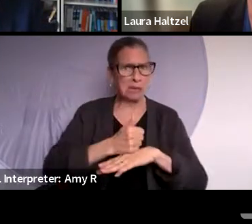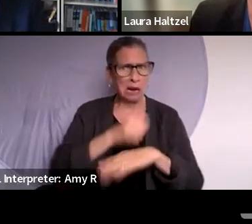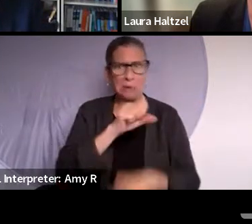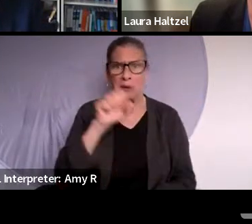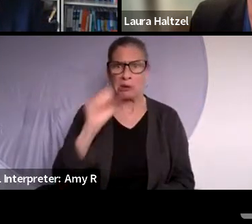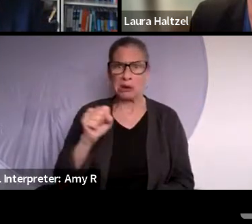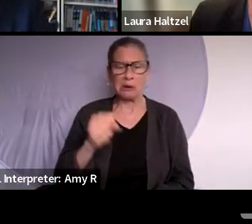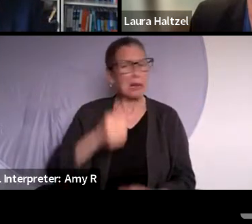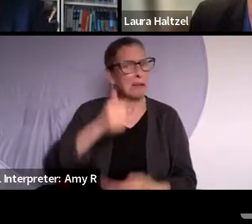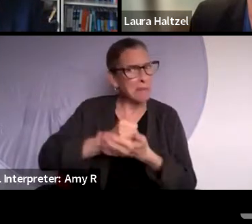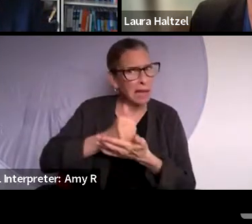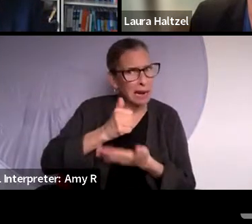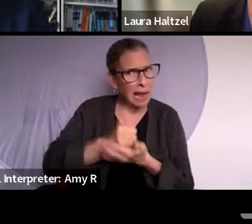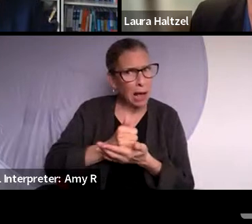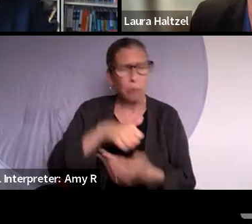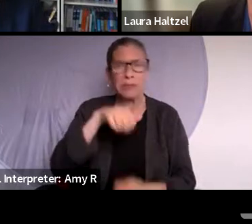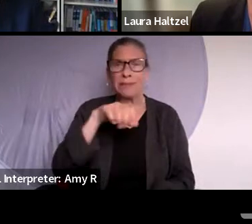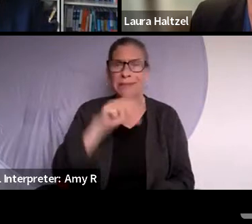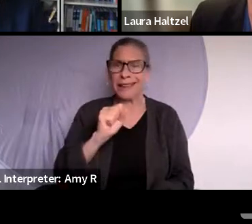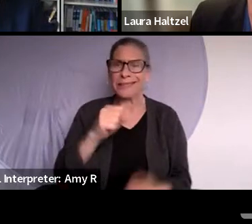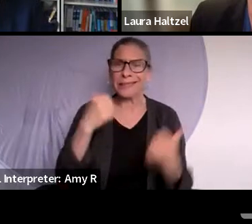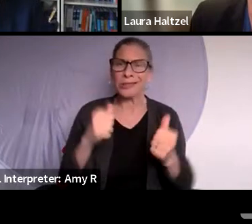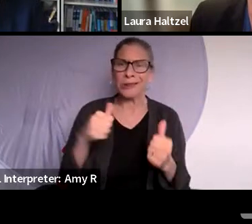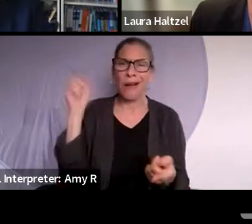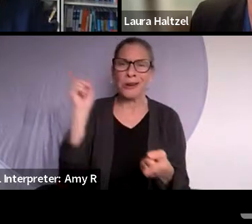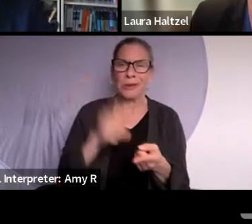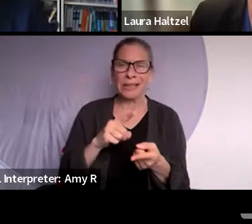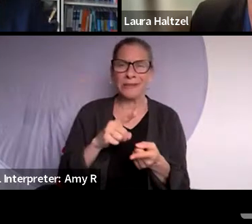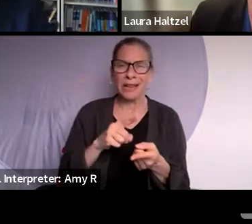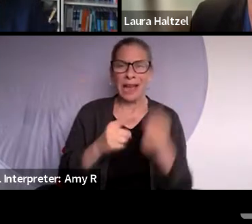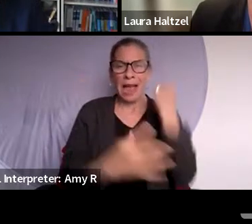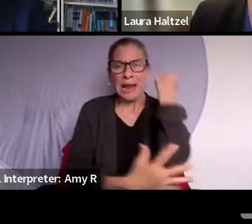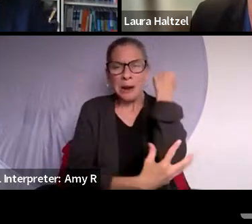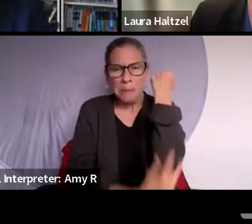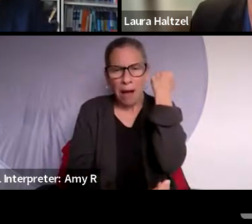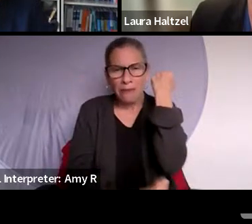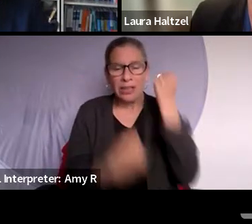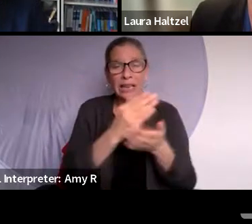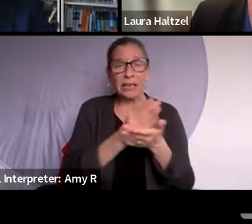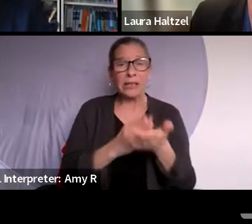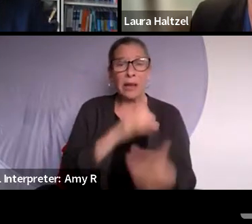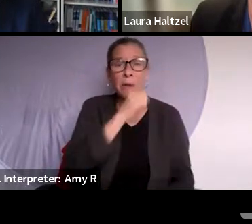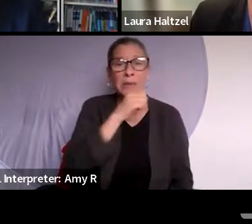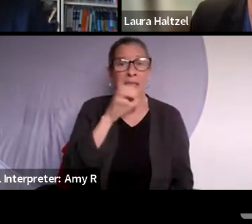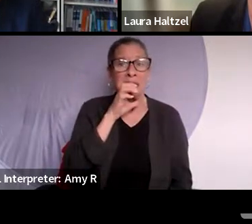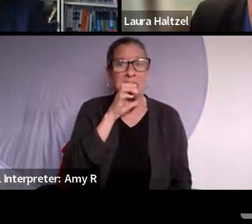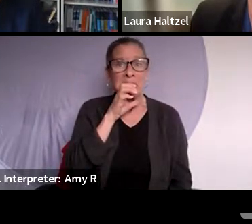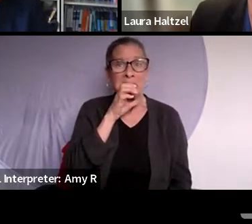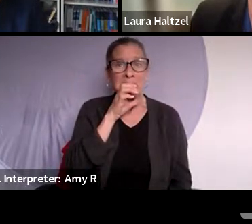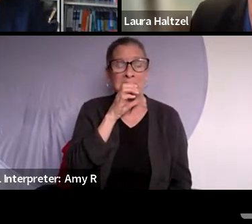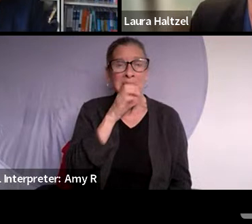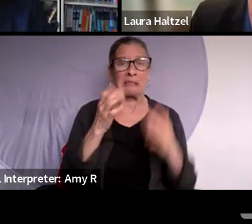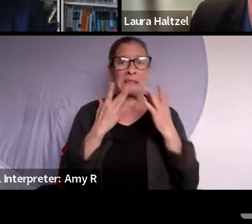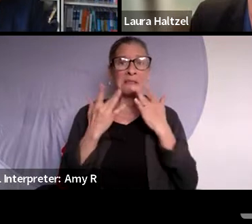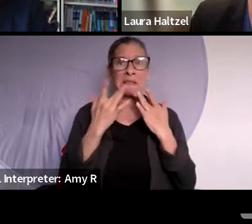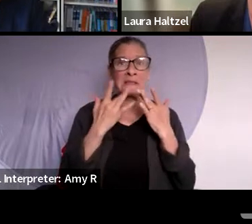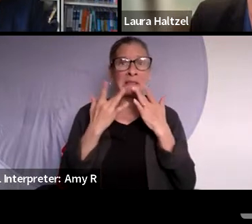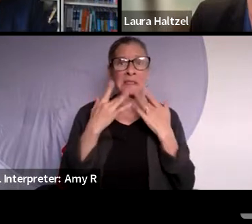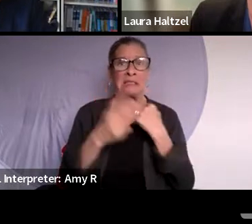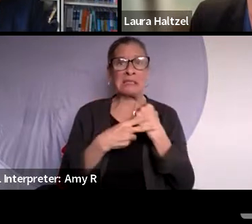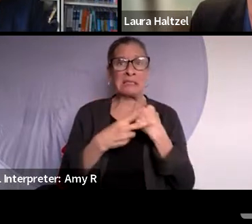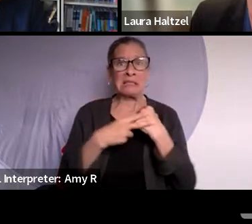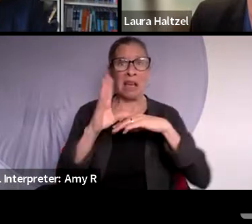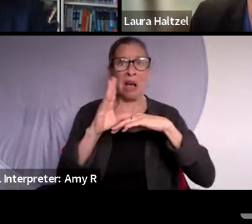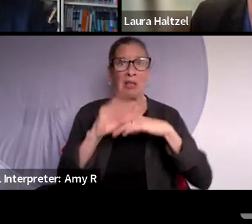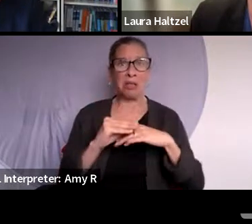does a lot to alleviate senior poverty, there are some seniors whose savings or Social Security and earnings